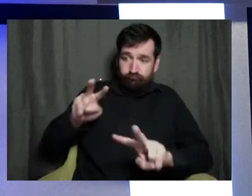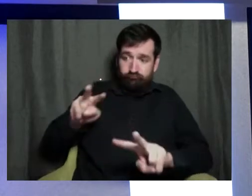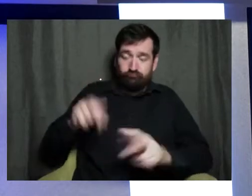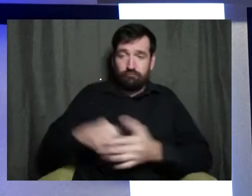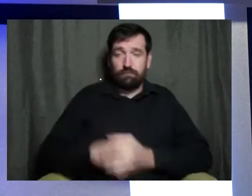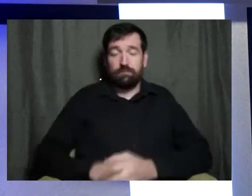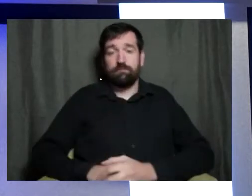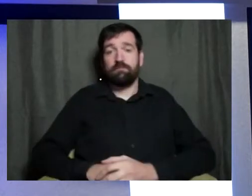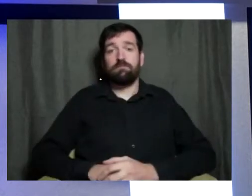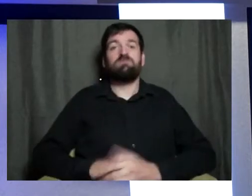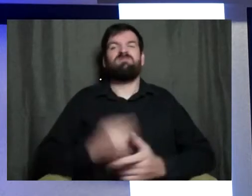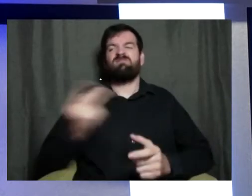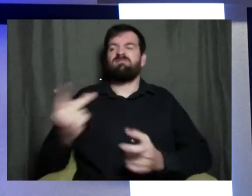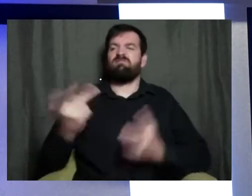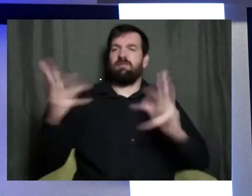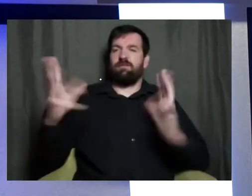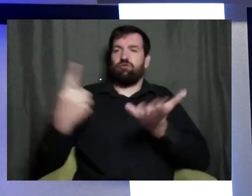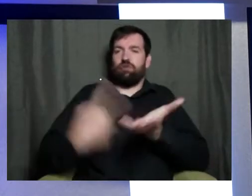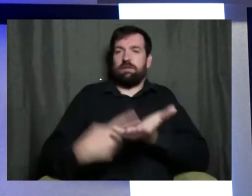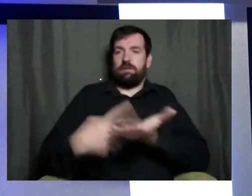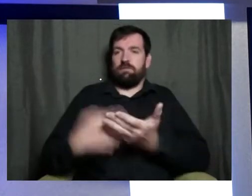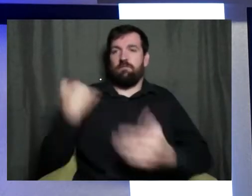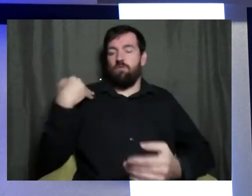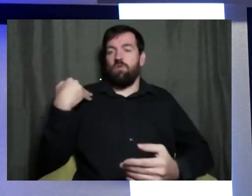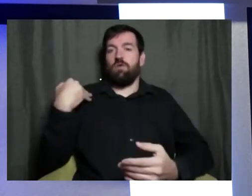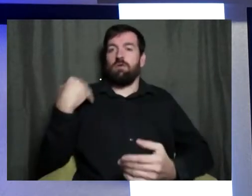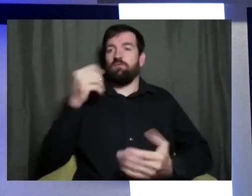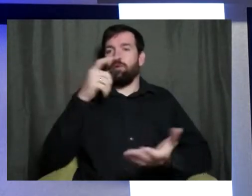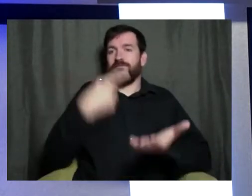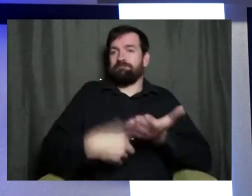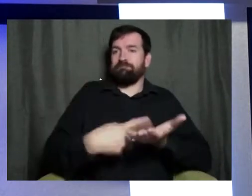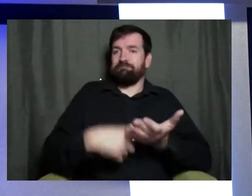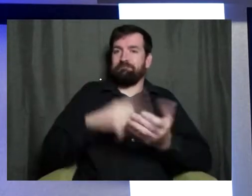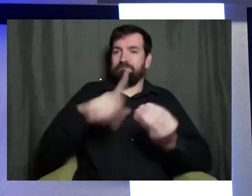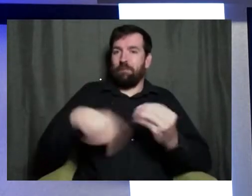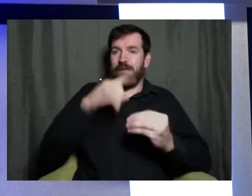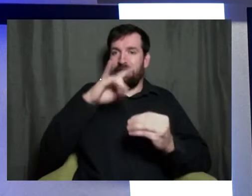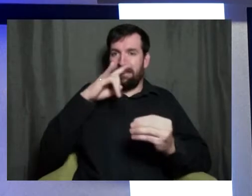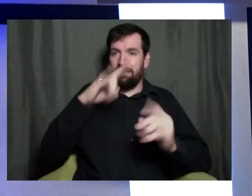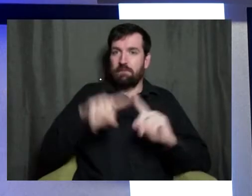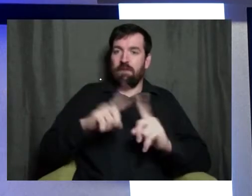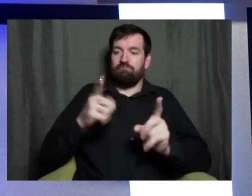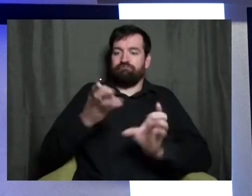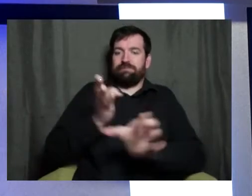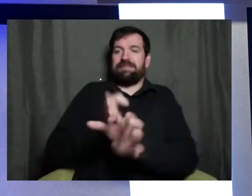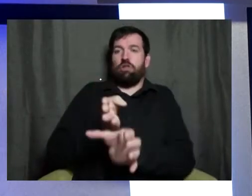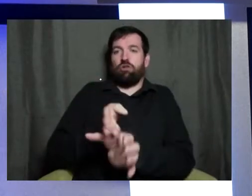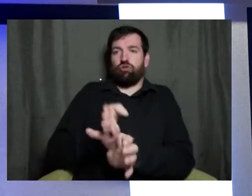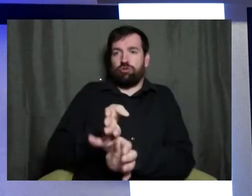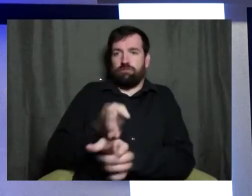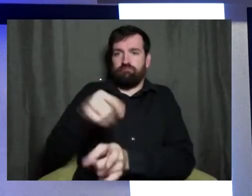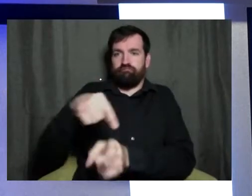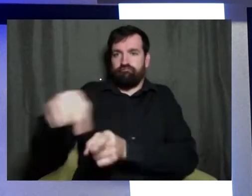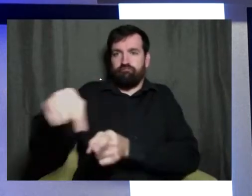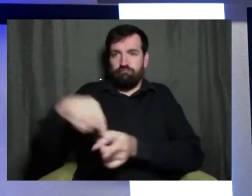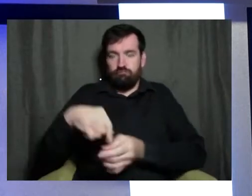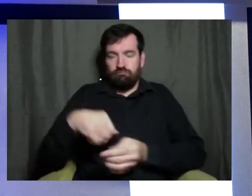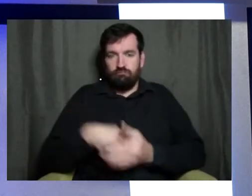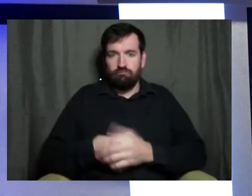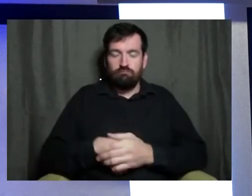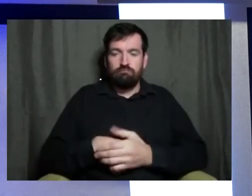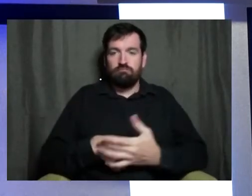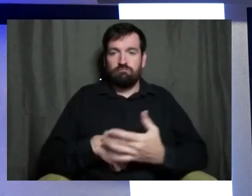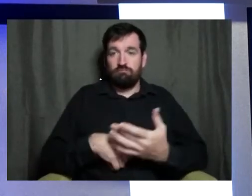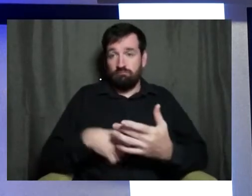and I have had this discussion before, we're going to talk kids, but I just want to talk in general the psychology of whether or not to get